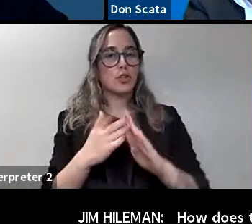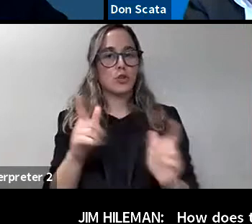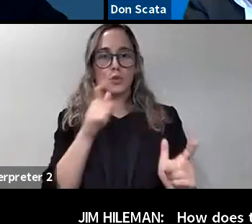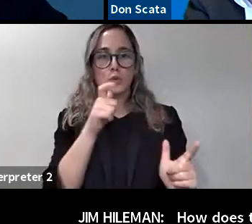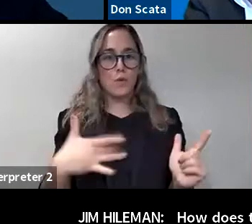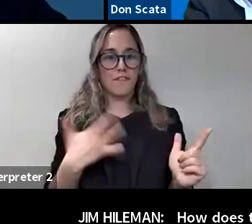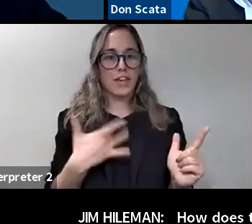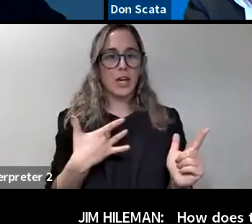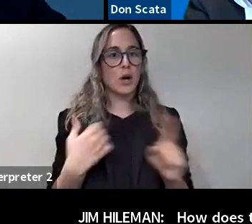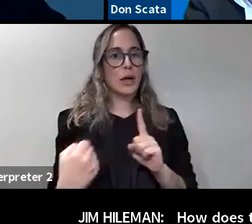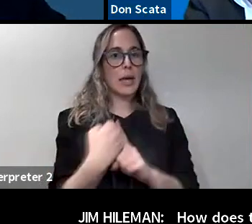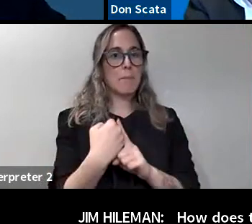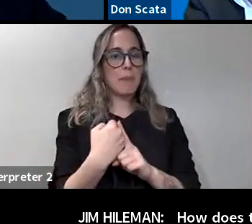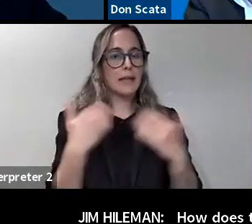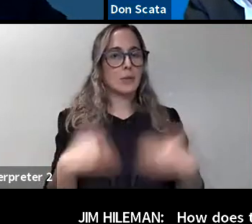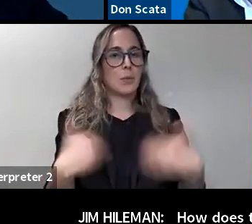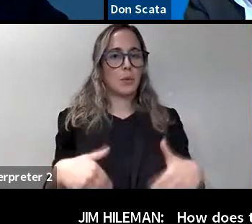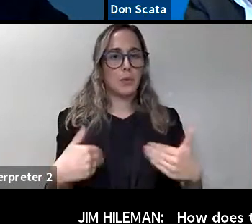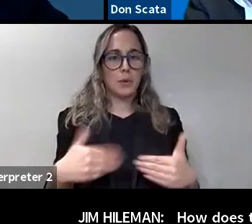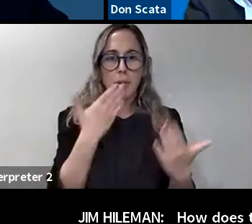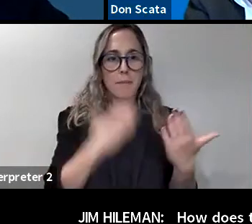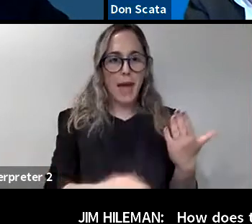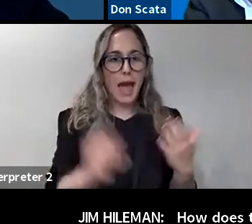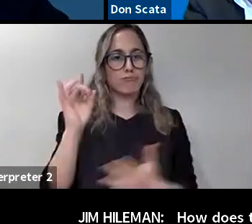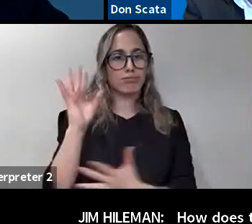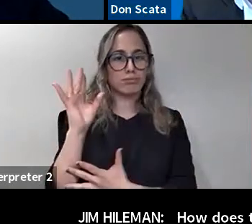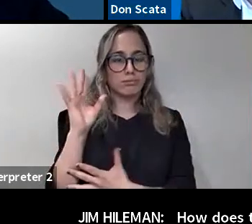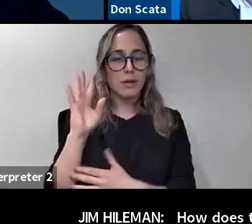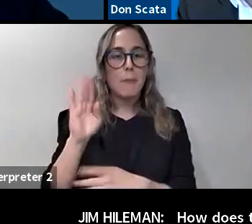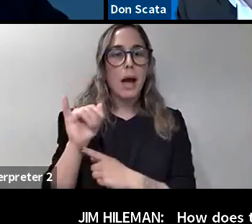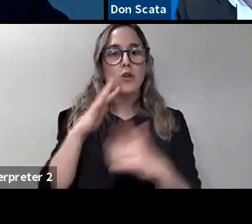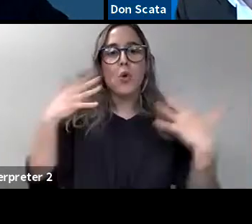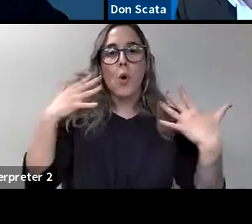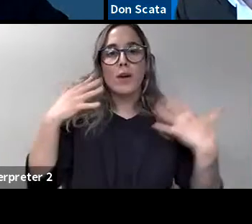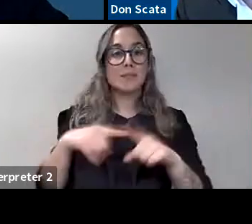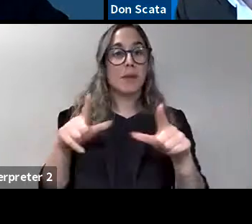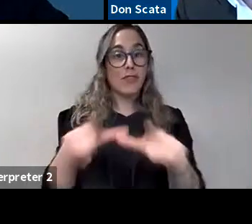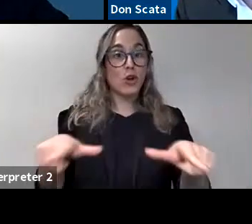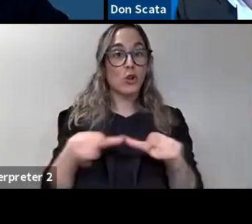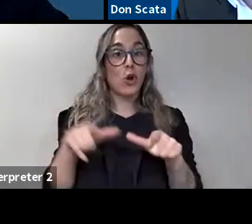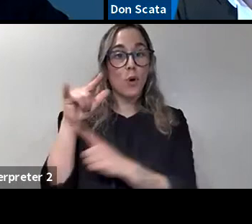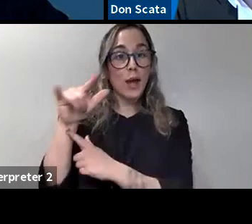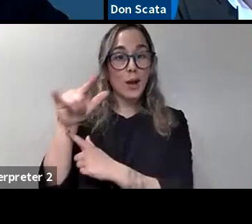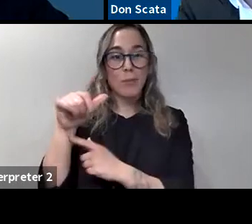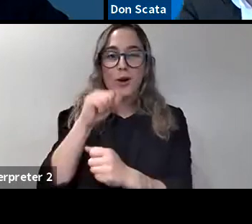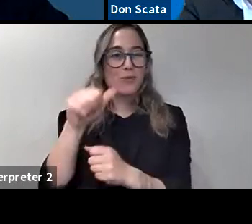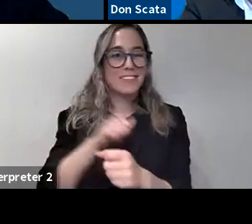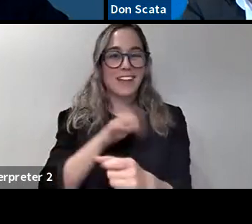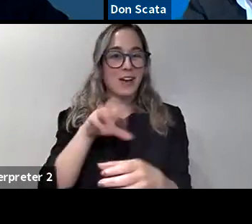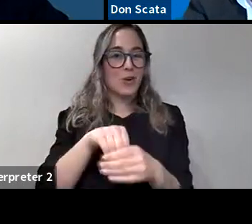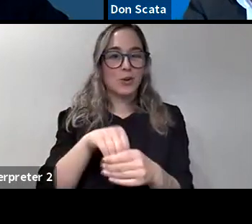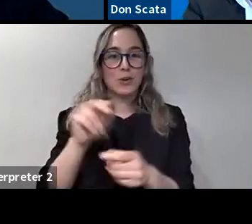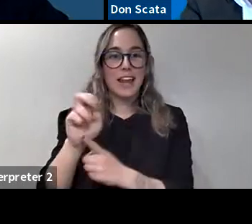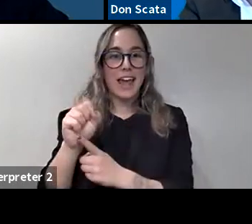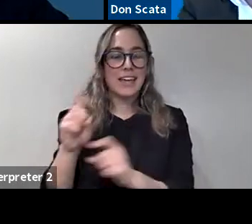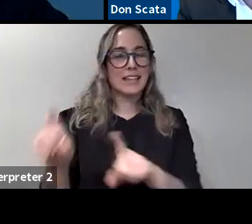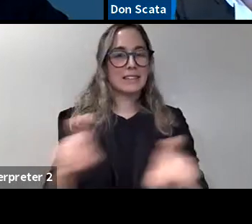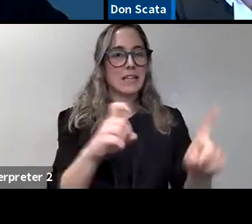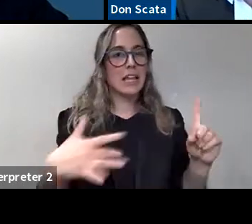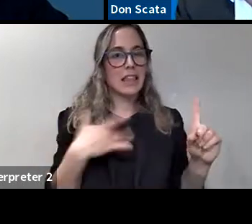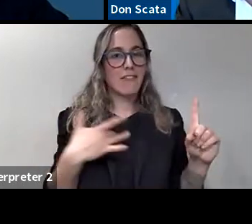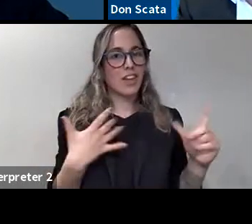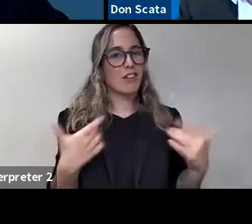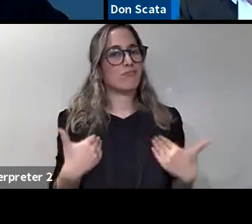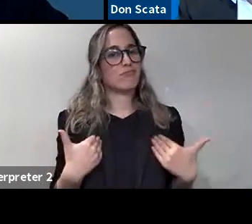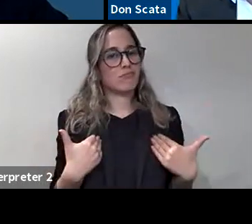are severely impacted by noise, but their local airport was not included in the NES study? Boston,